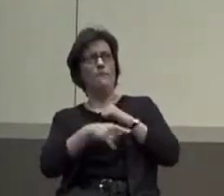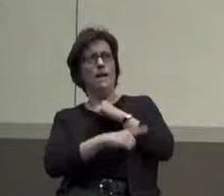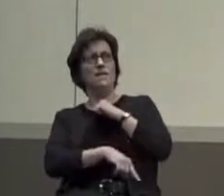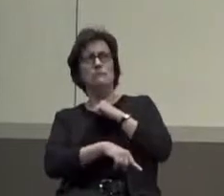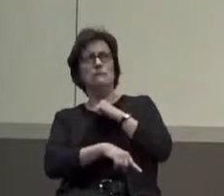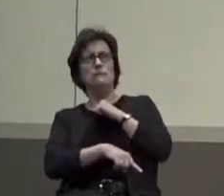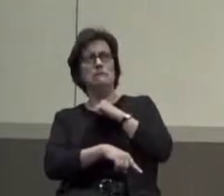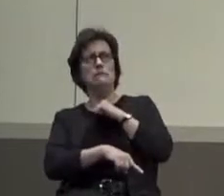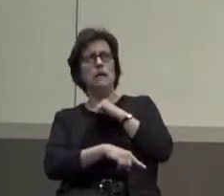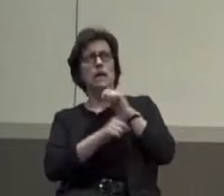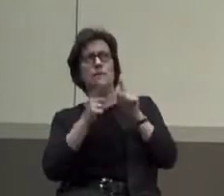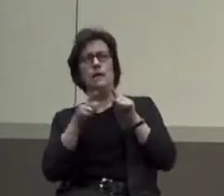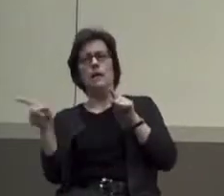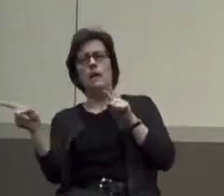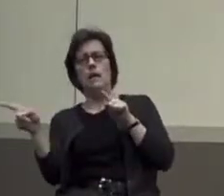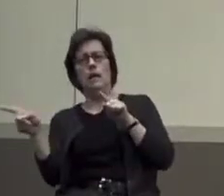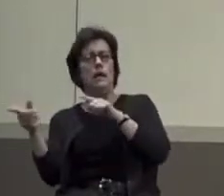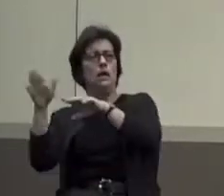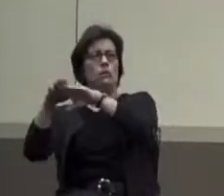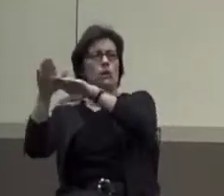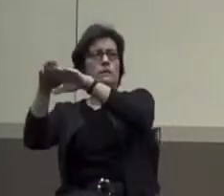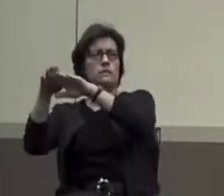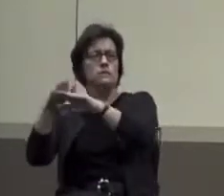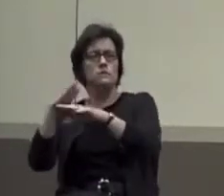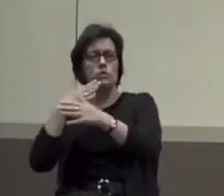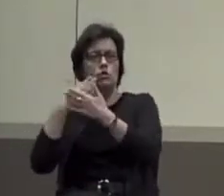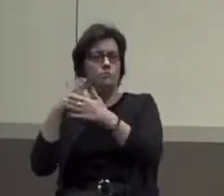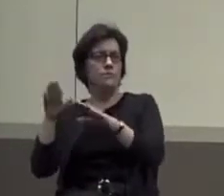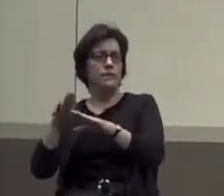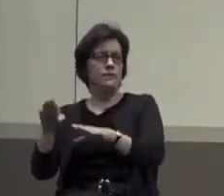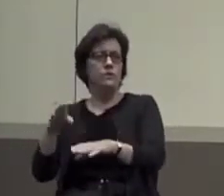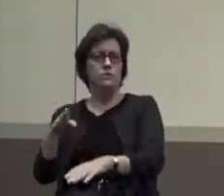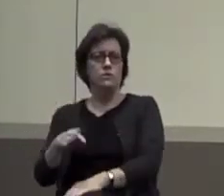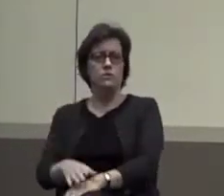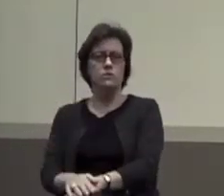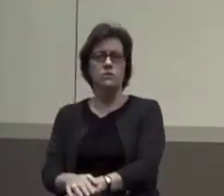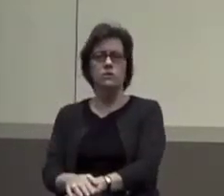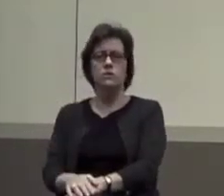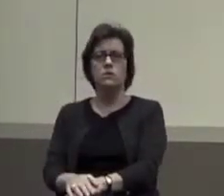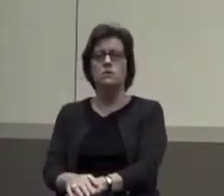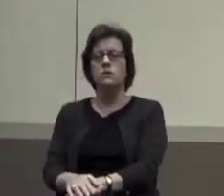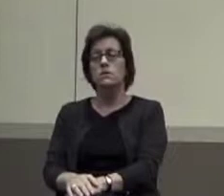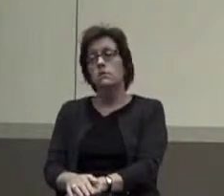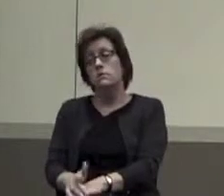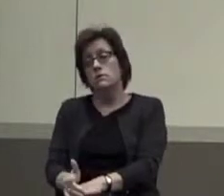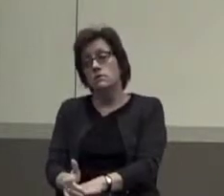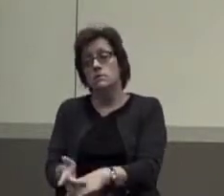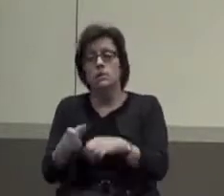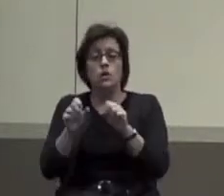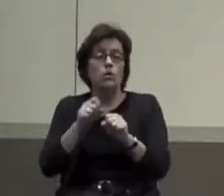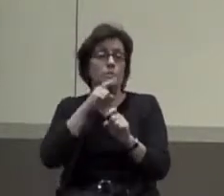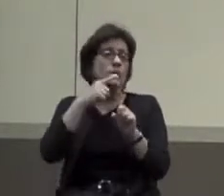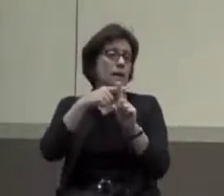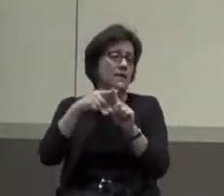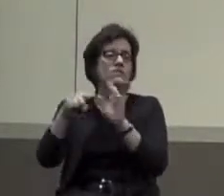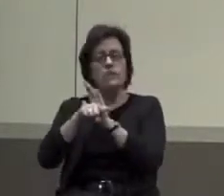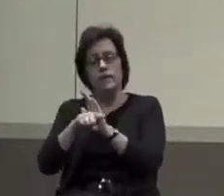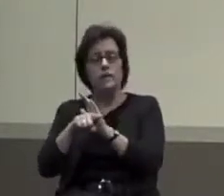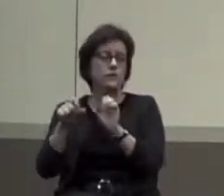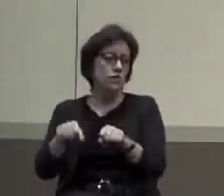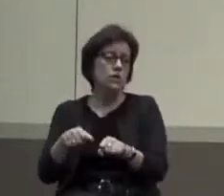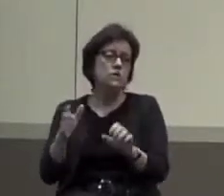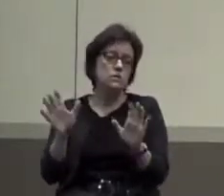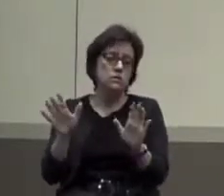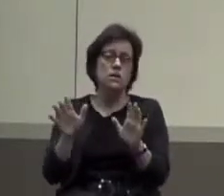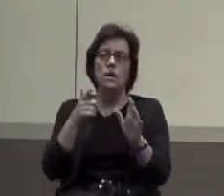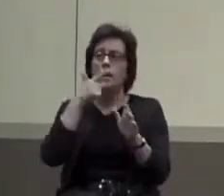I'm going to increase whatever the behavior is. Again, it could be positive or negative,